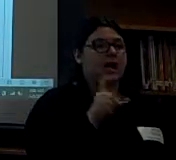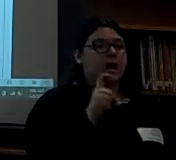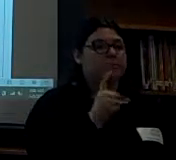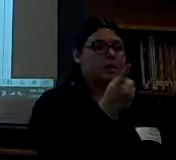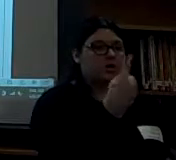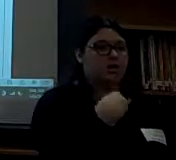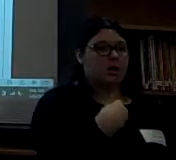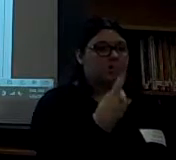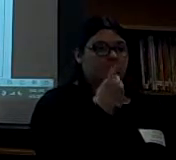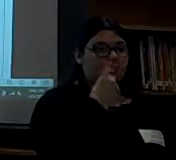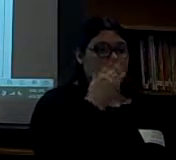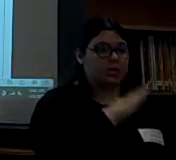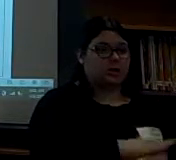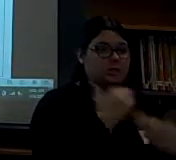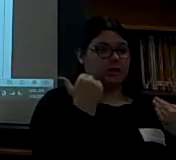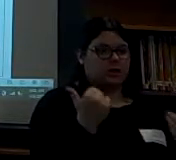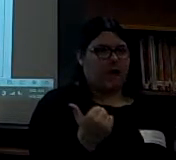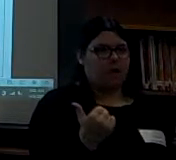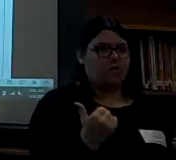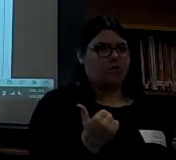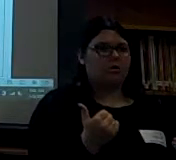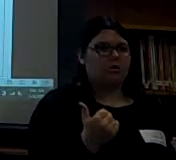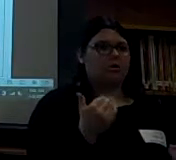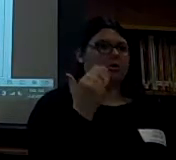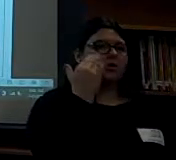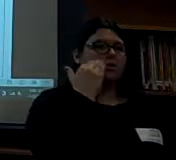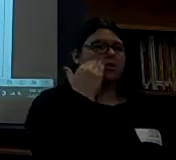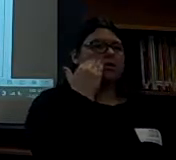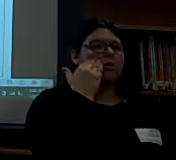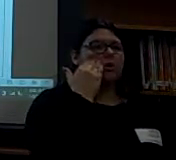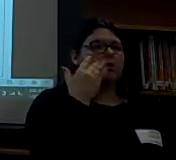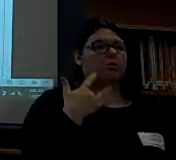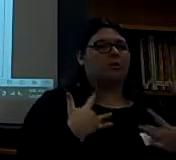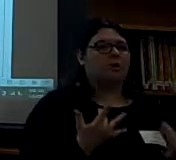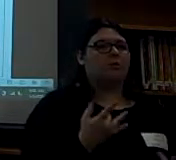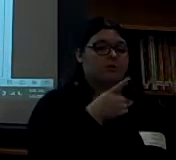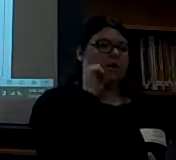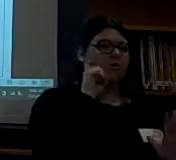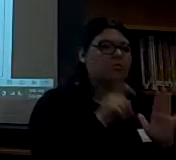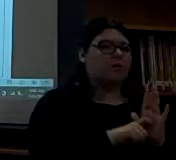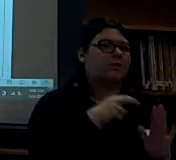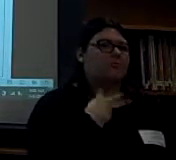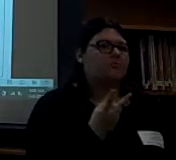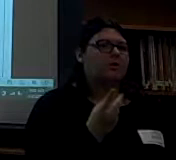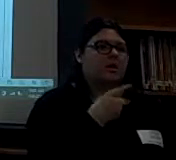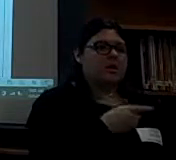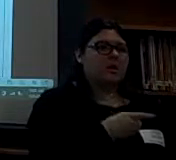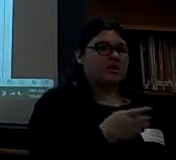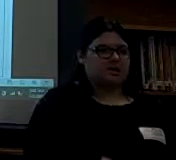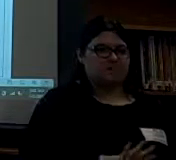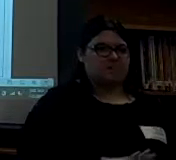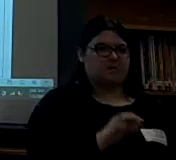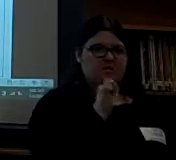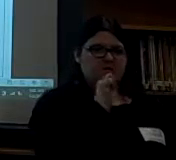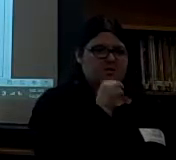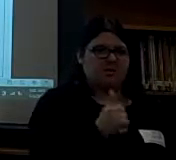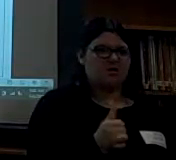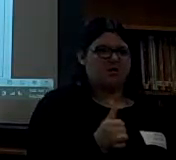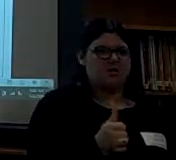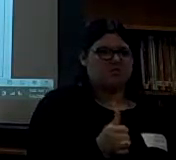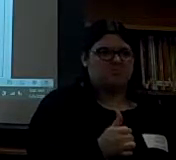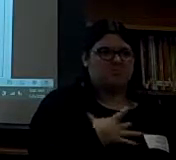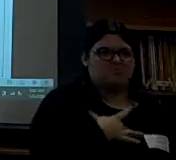to come to the table. And you know what happens when they hear that voice? They would recognize. What happens is they get upset. They don't like you restating the